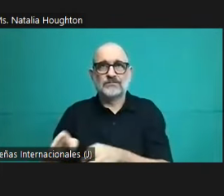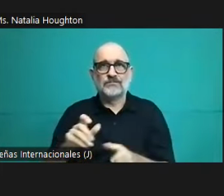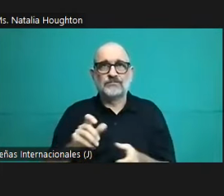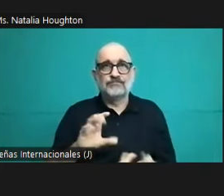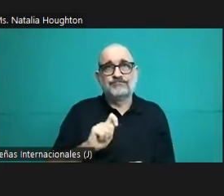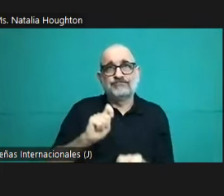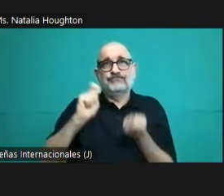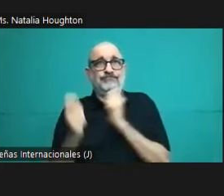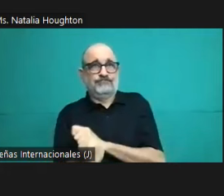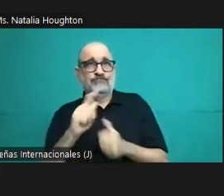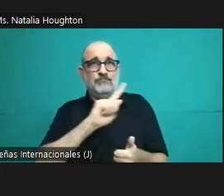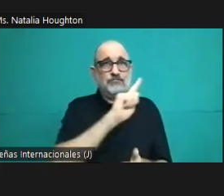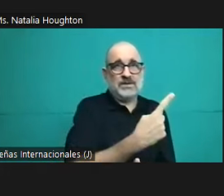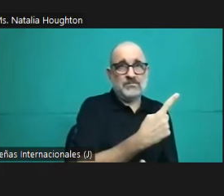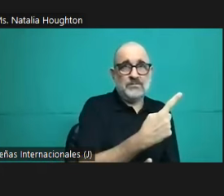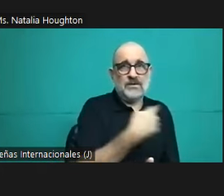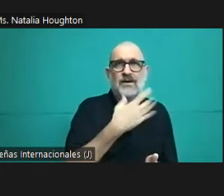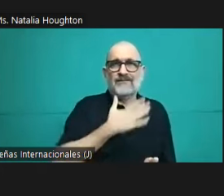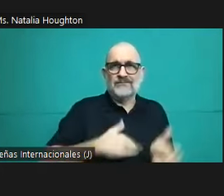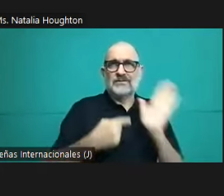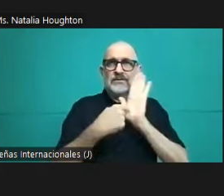certain territory. In some